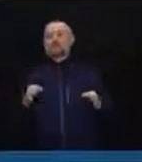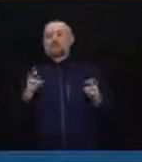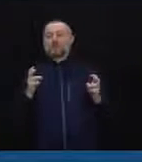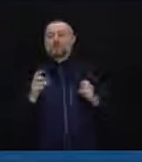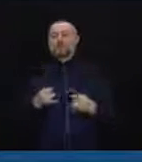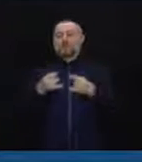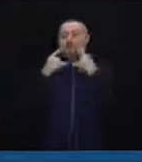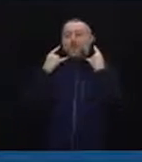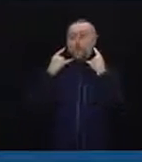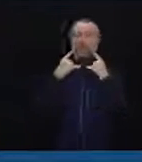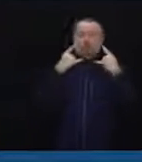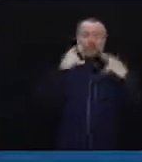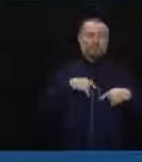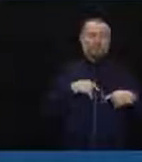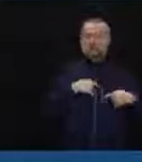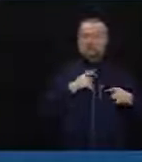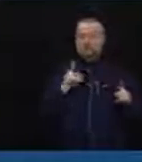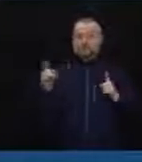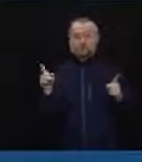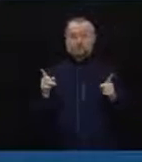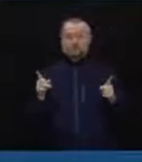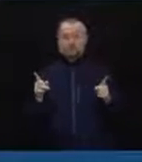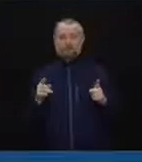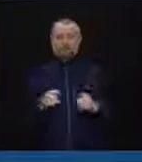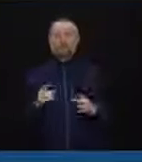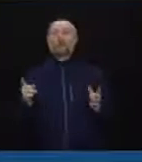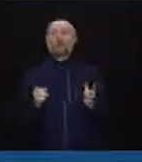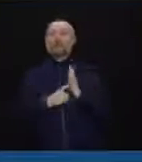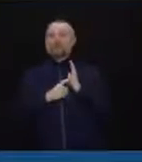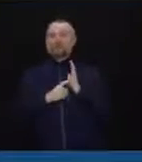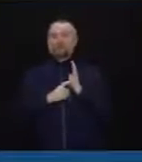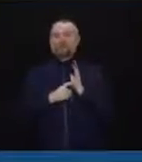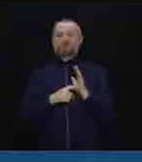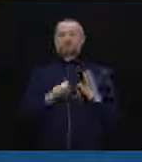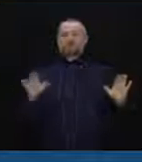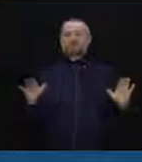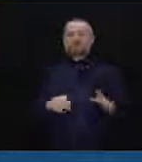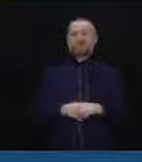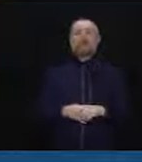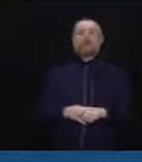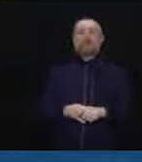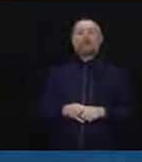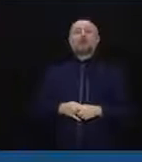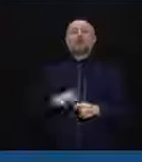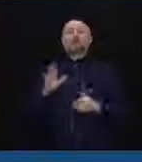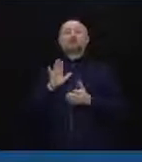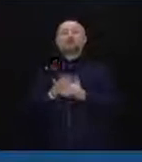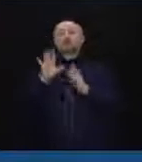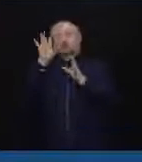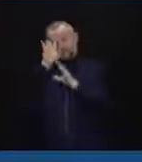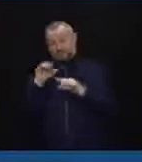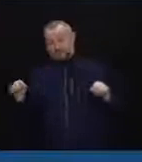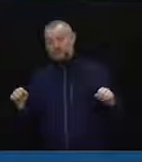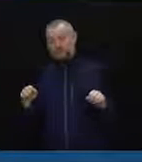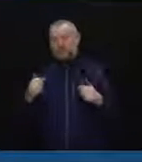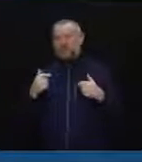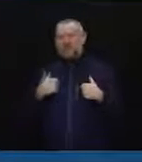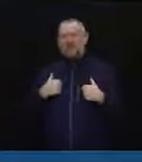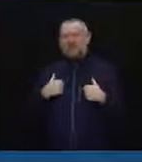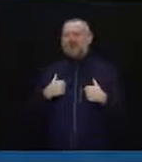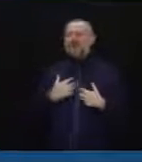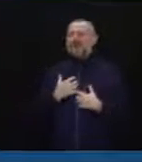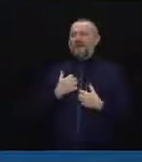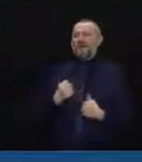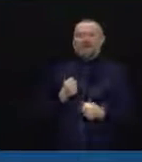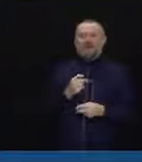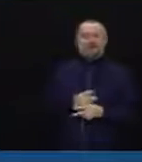individual school board or a school superintendent. They would say that they are not the healthcare experts. So we'll leave it to